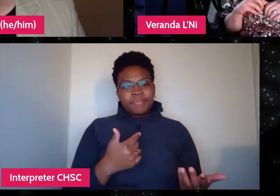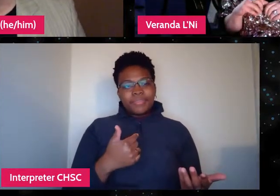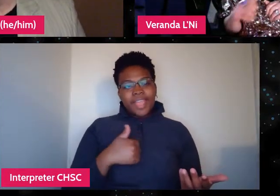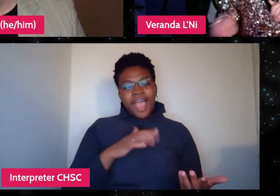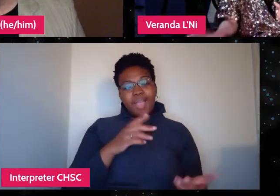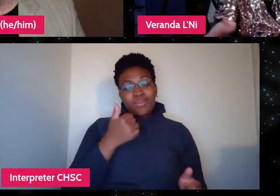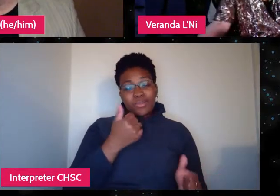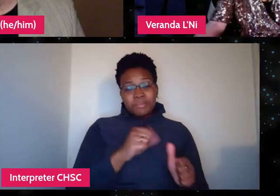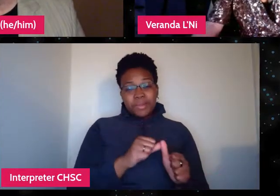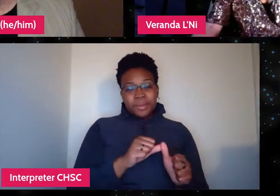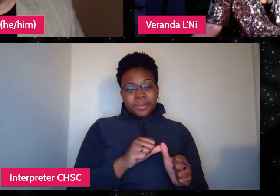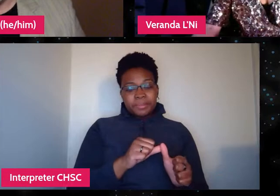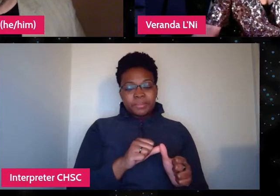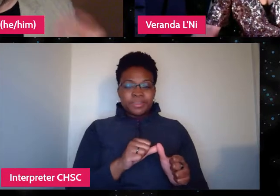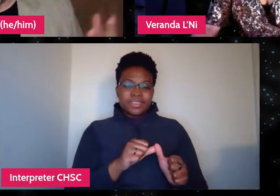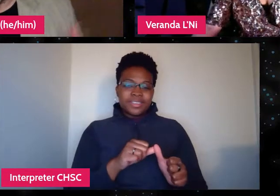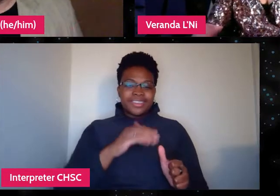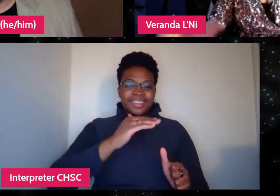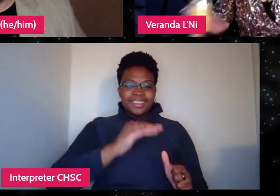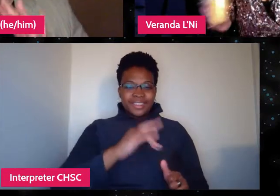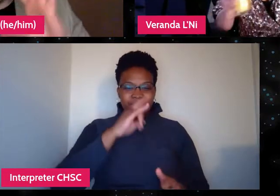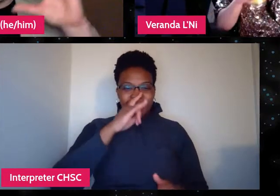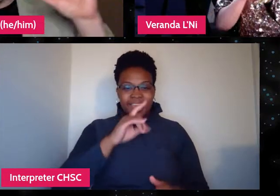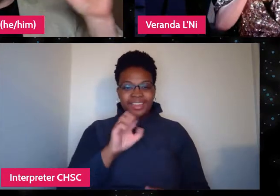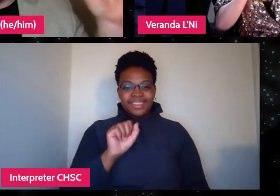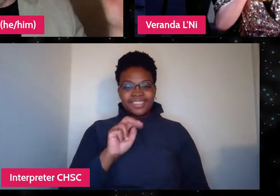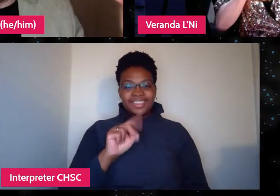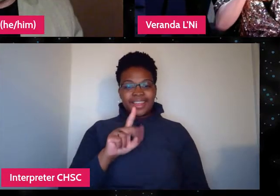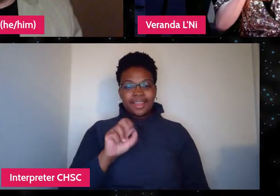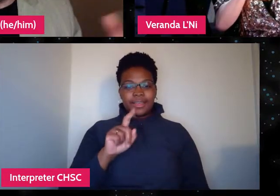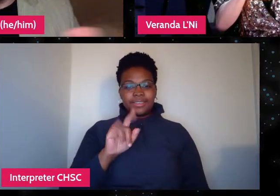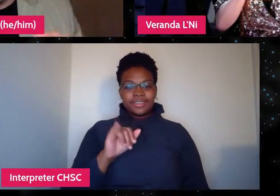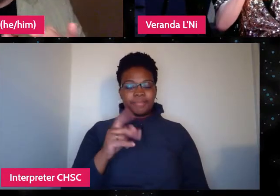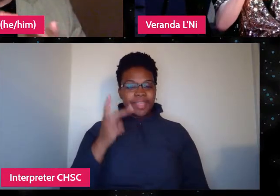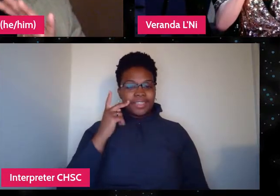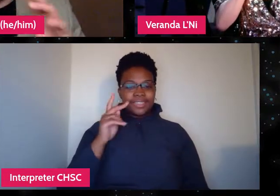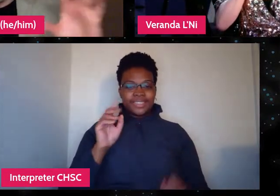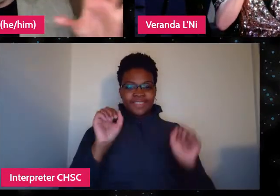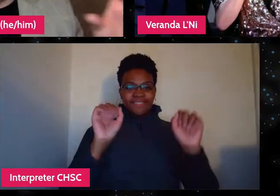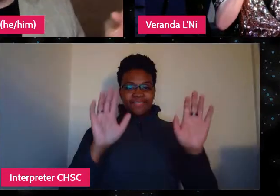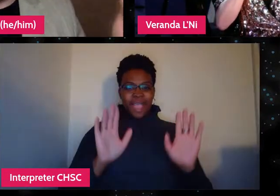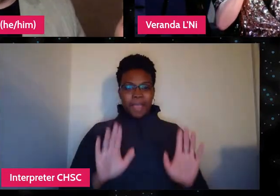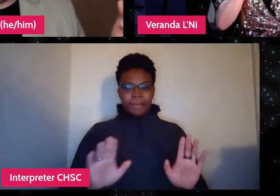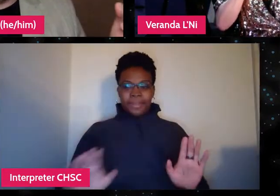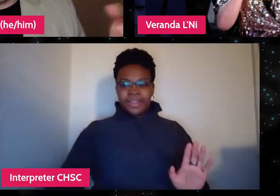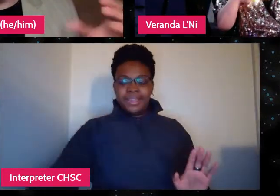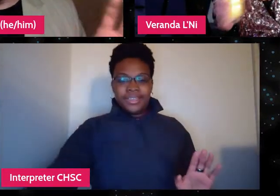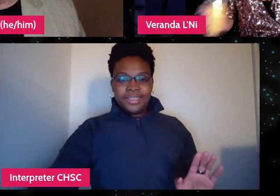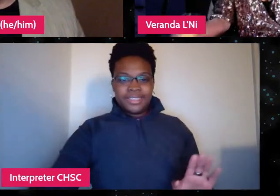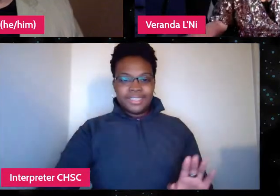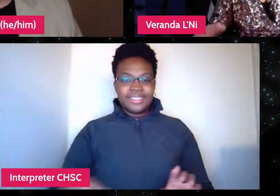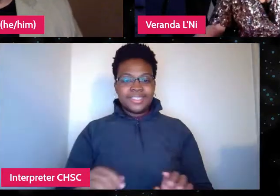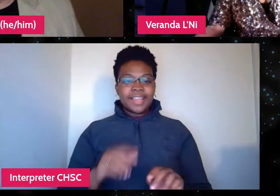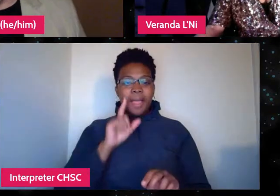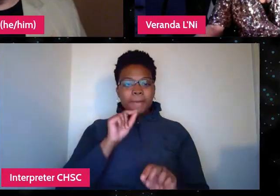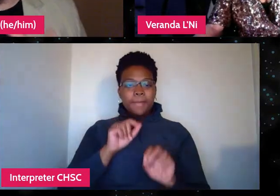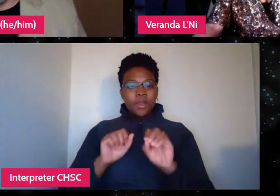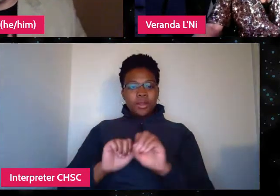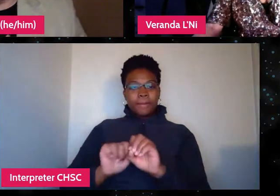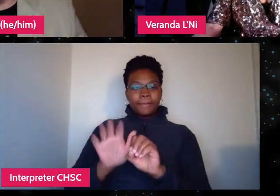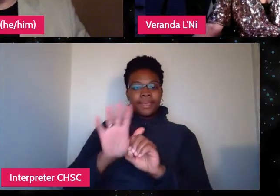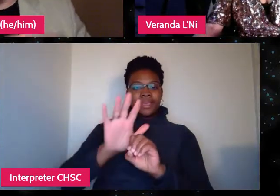I remember being a little kid in Sandusky, and I would see this fabulous sort of peacock, sashaying